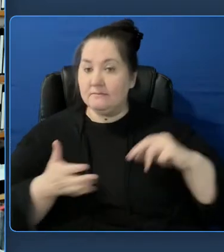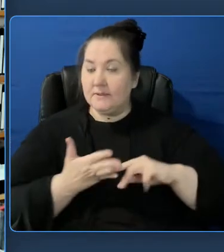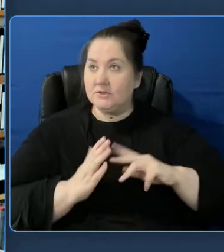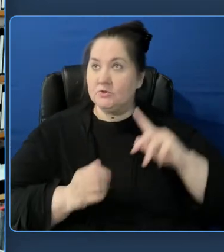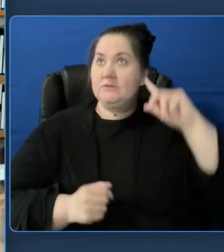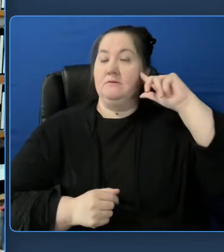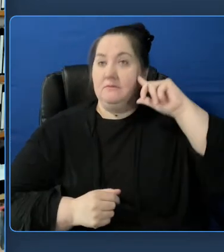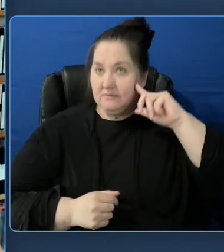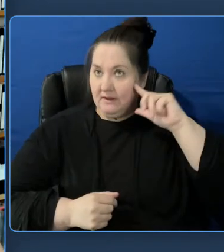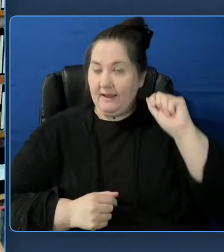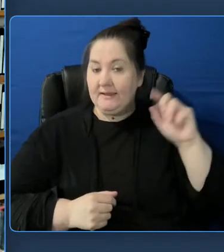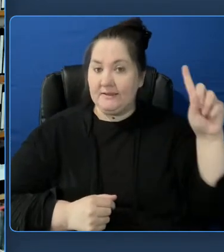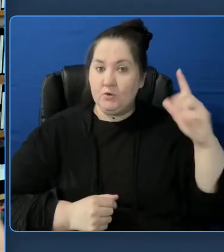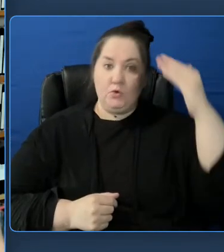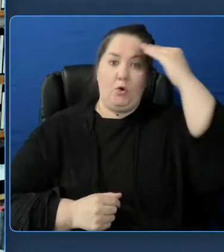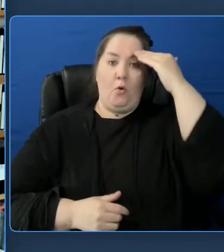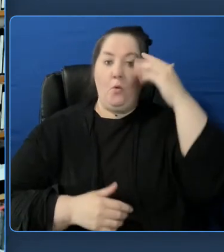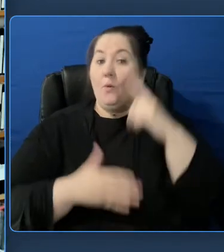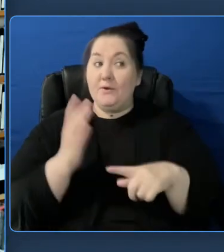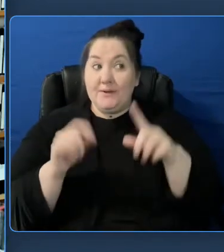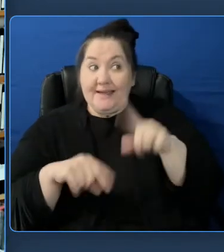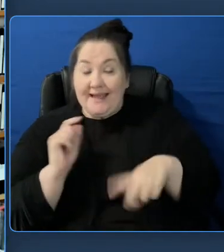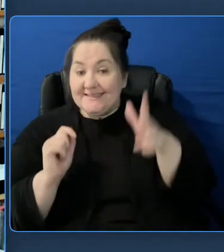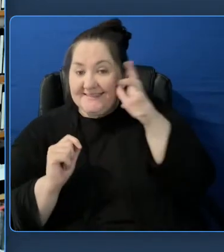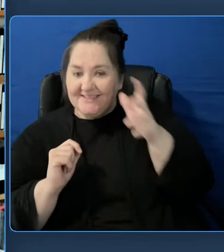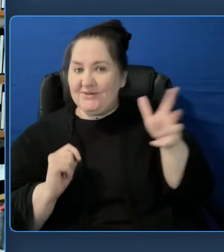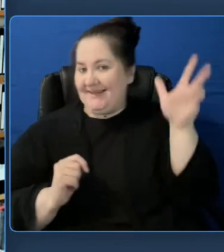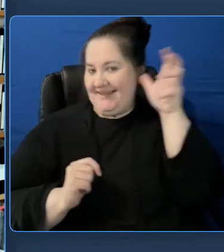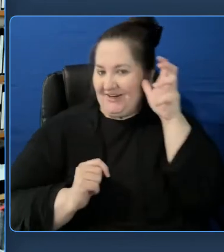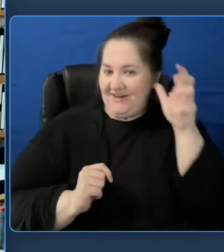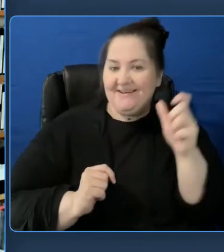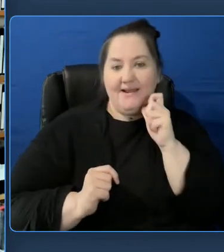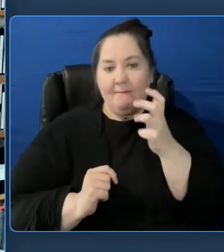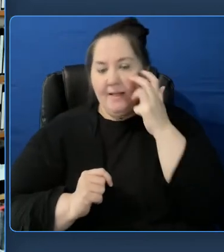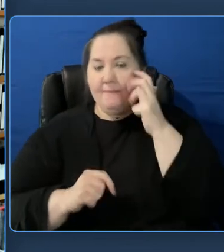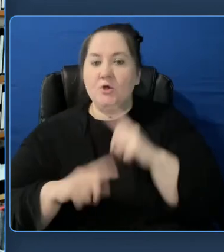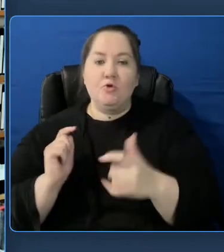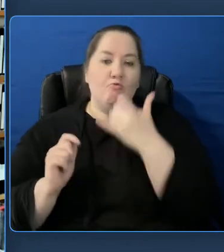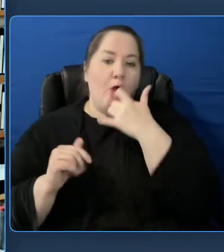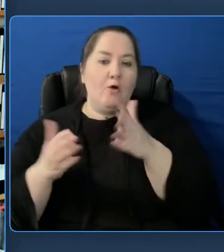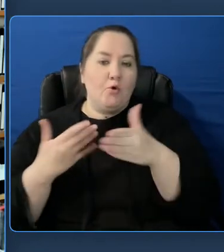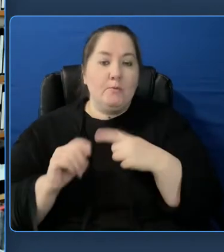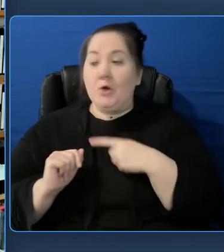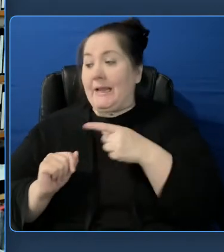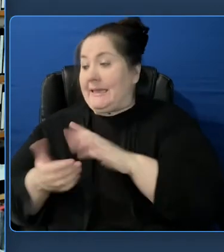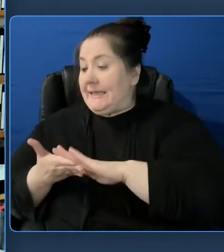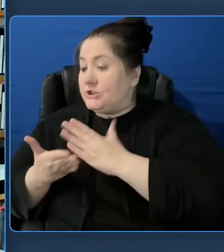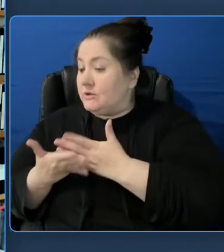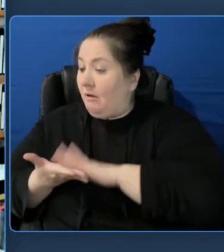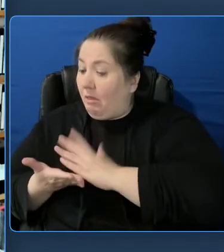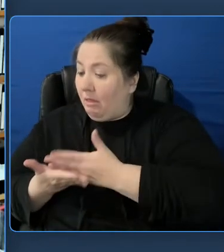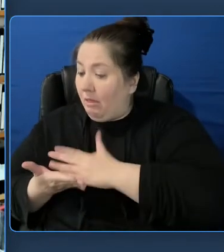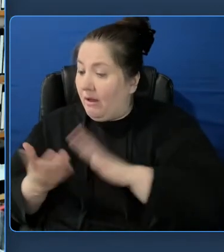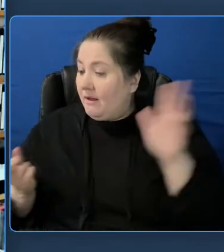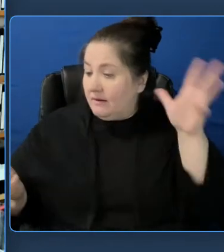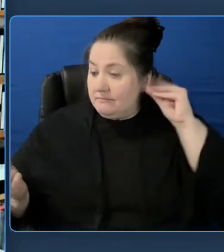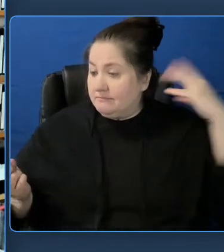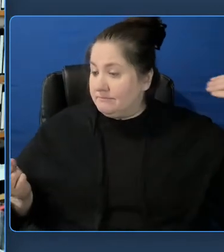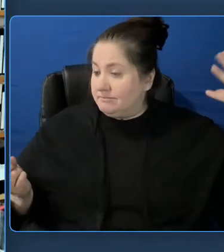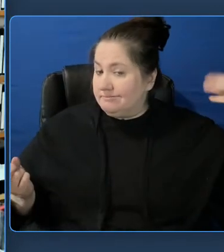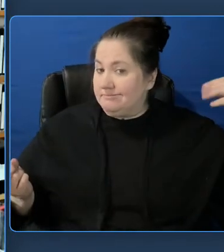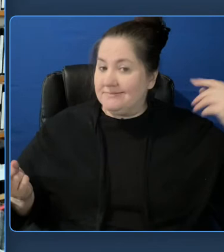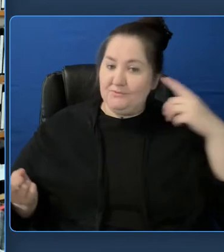beat because you can hear what you can't see, not because you're blind, but you're in the wrong room. And it has been shown to